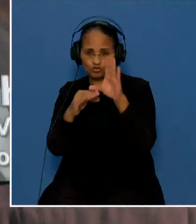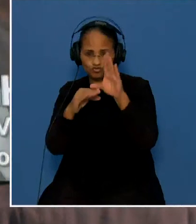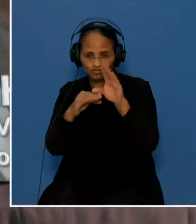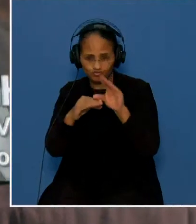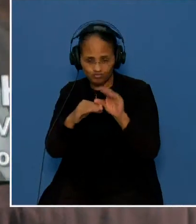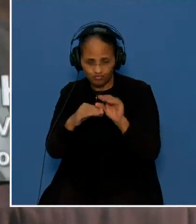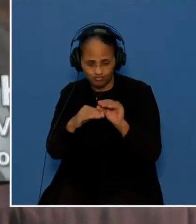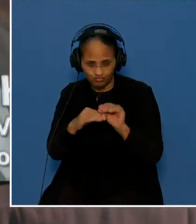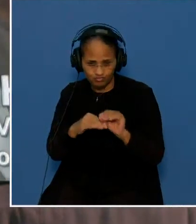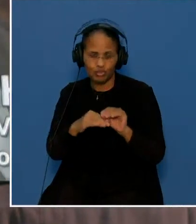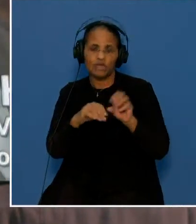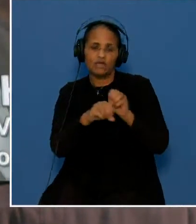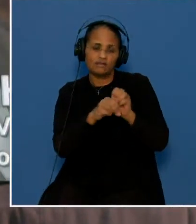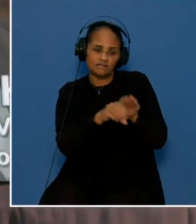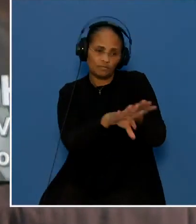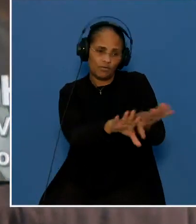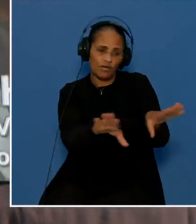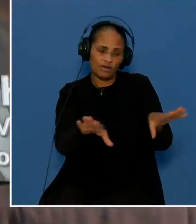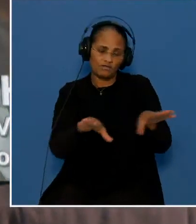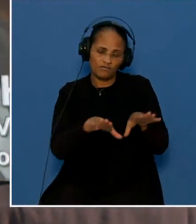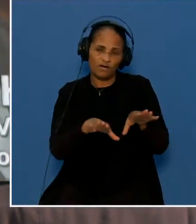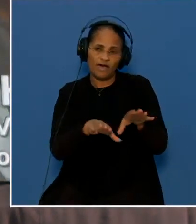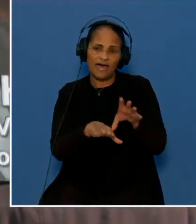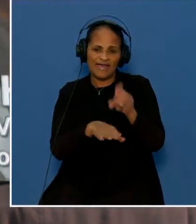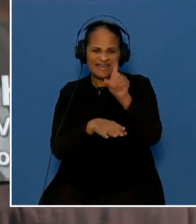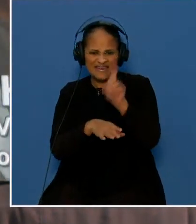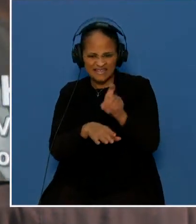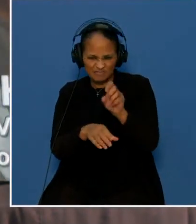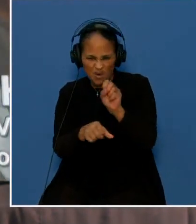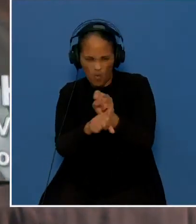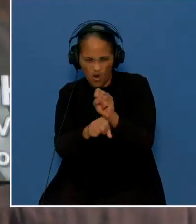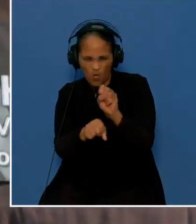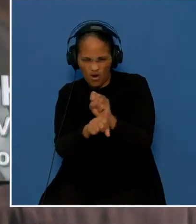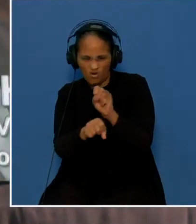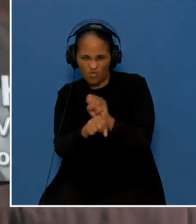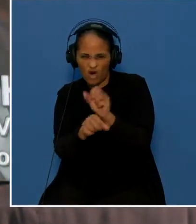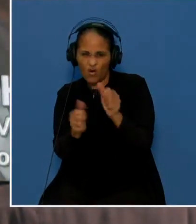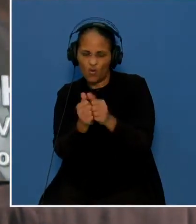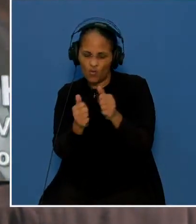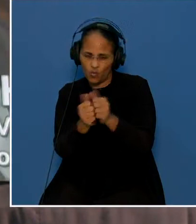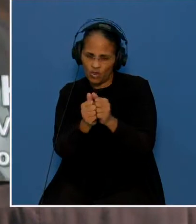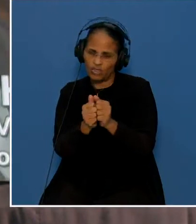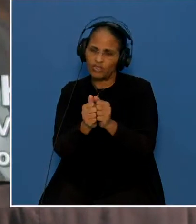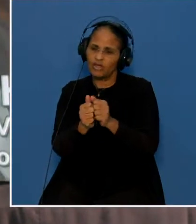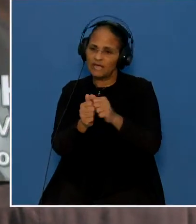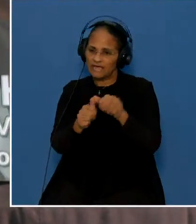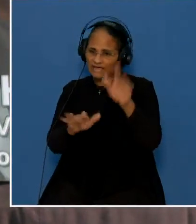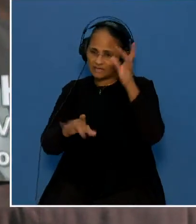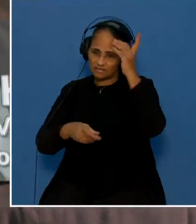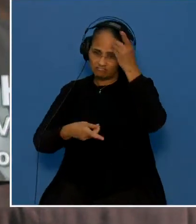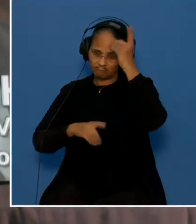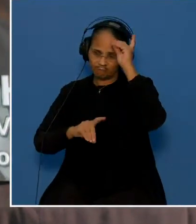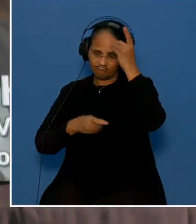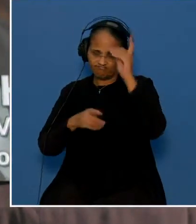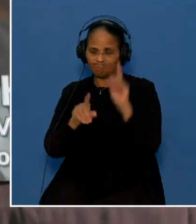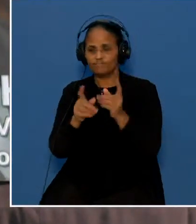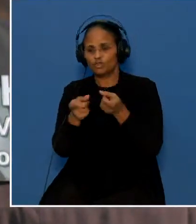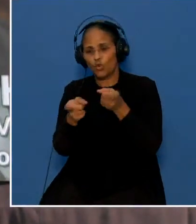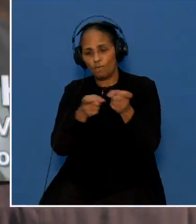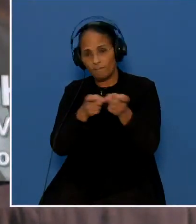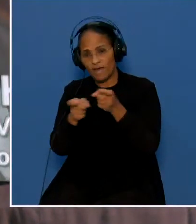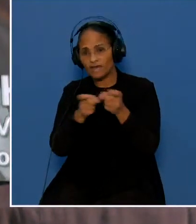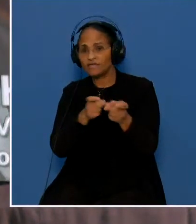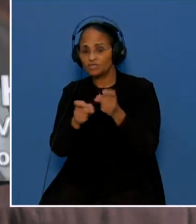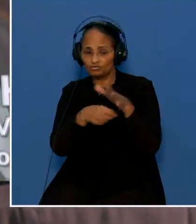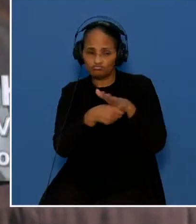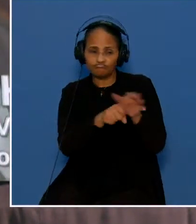of the virus and, as necessary, have worked diligently with the epidemiology and surveillance unit to manage